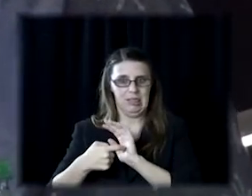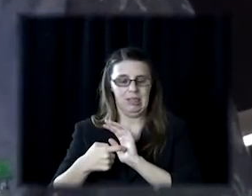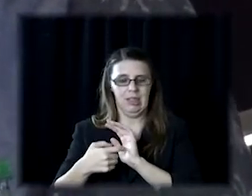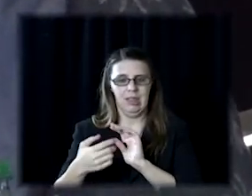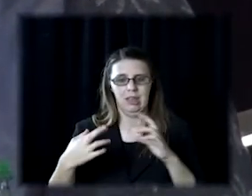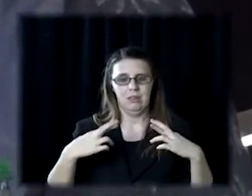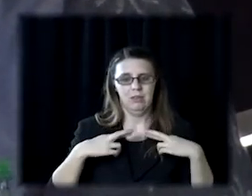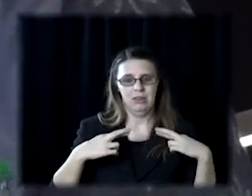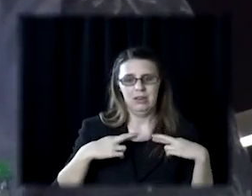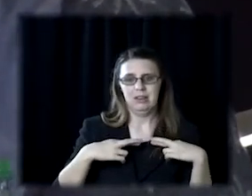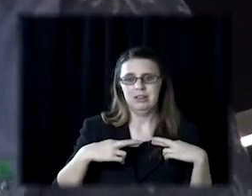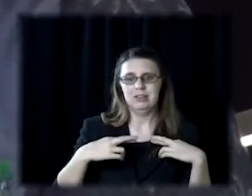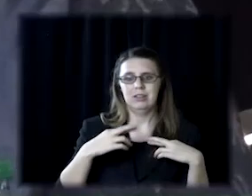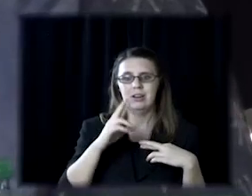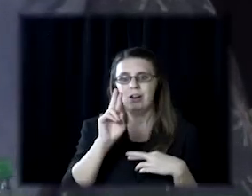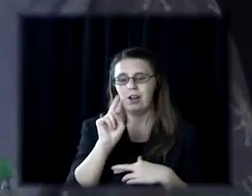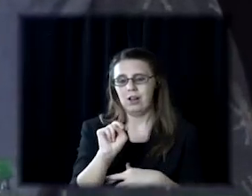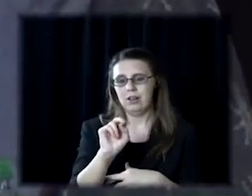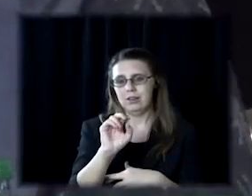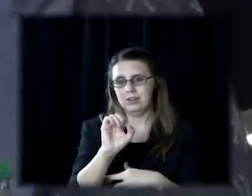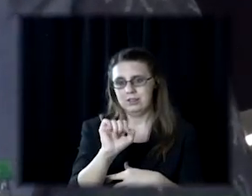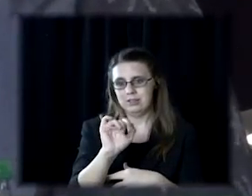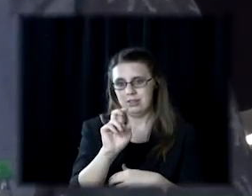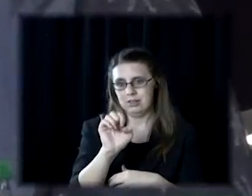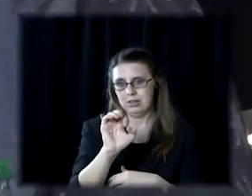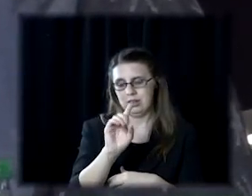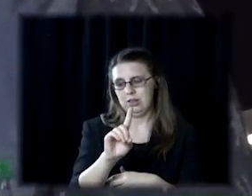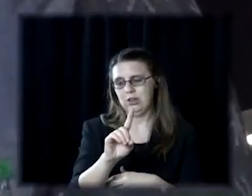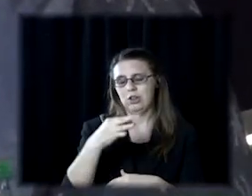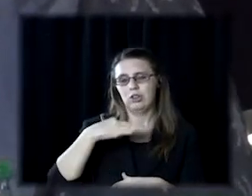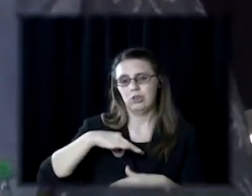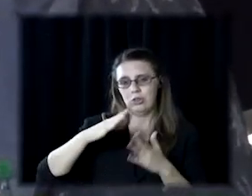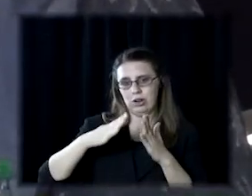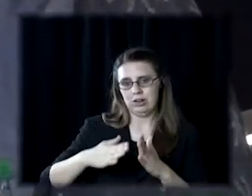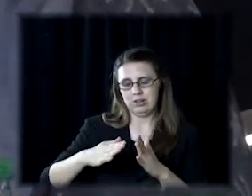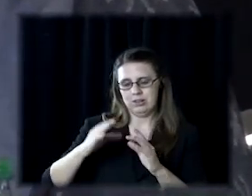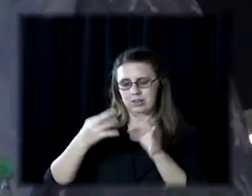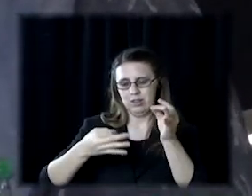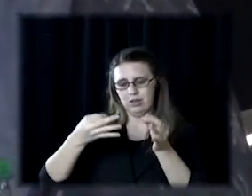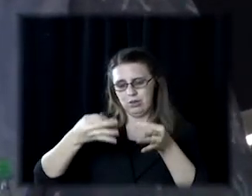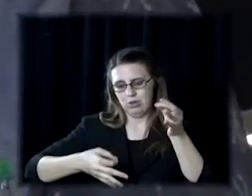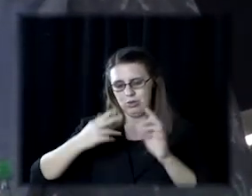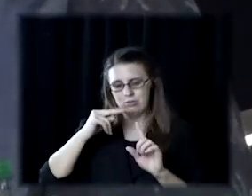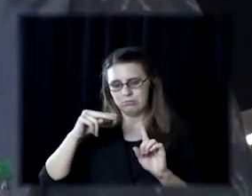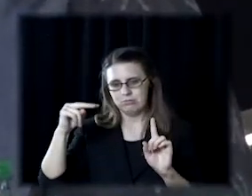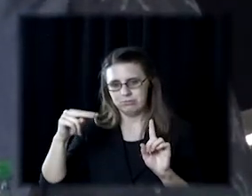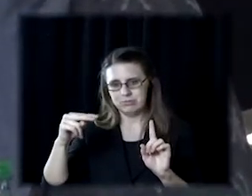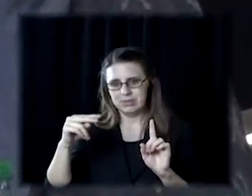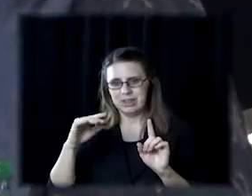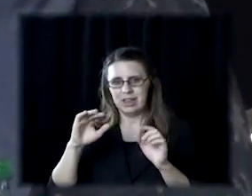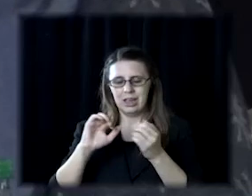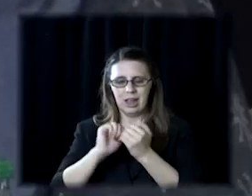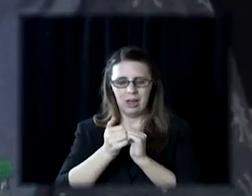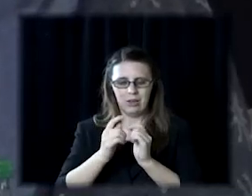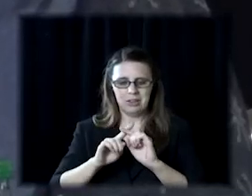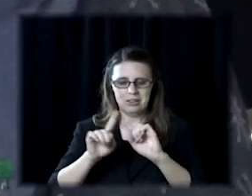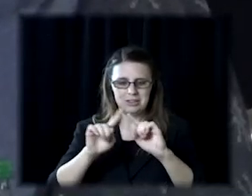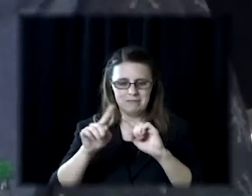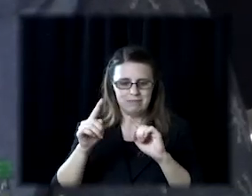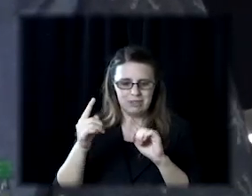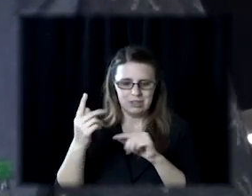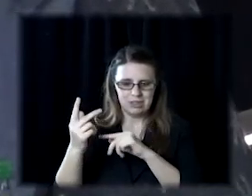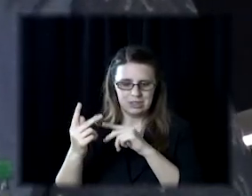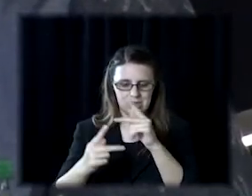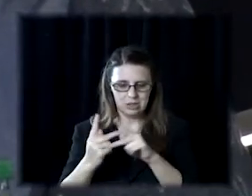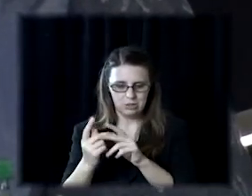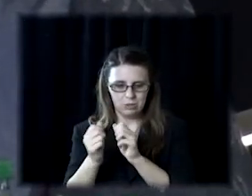unsecured creditors in the eyes of the court, and you can only have so much different treatment of different creditors. The board